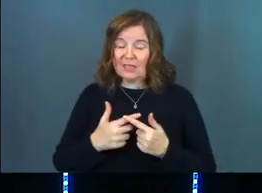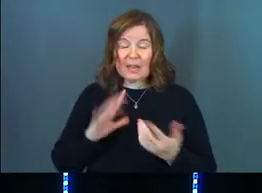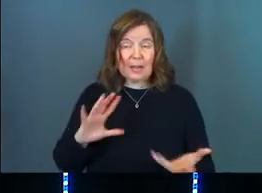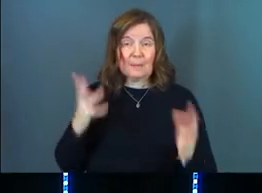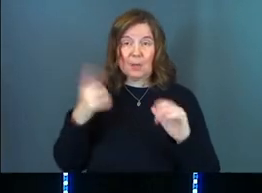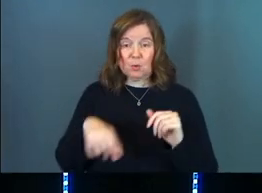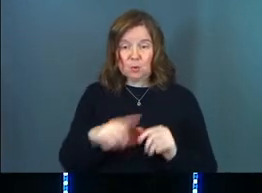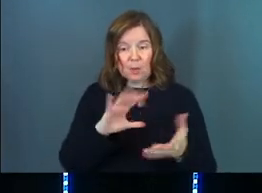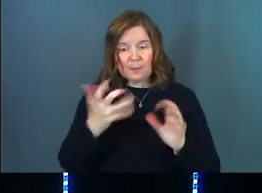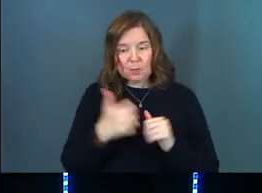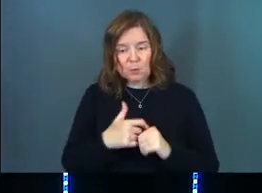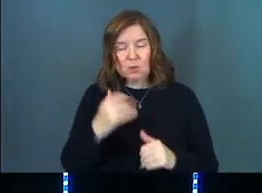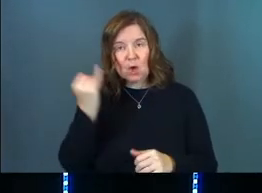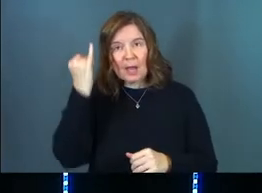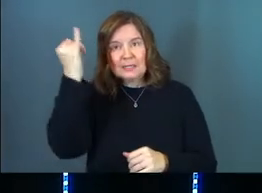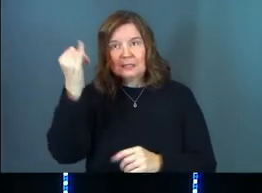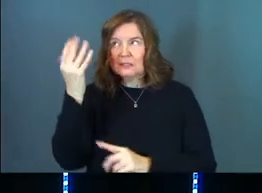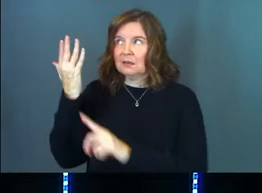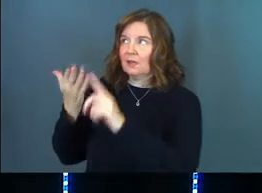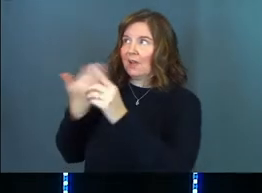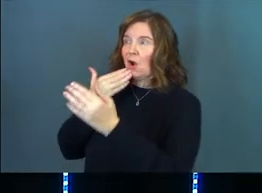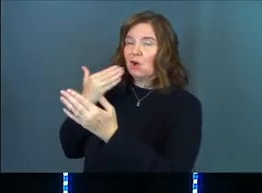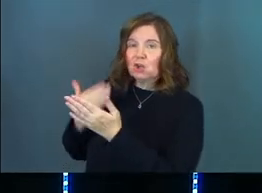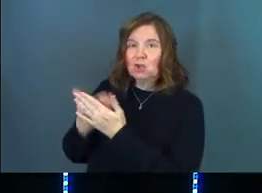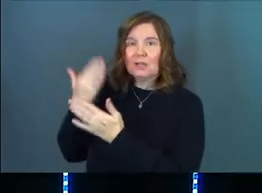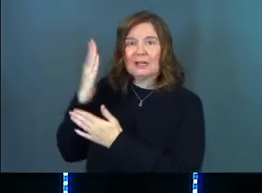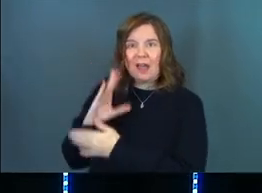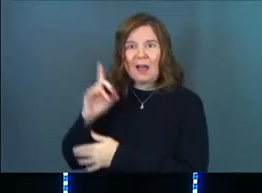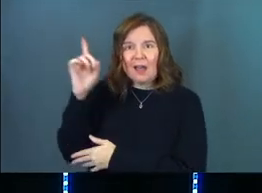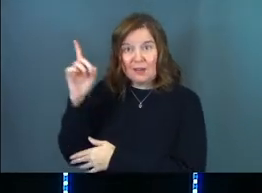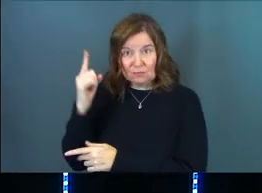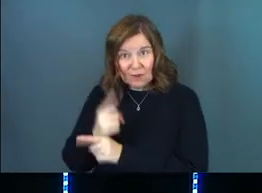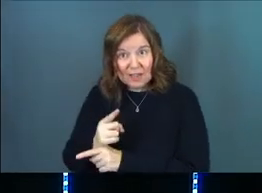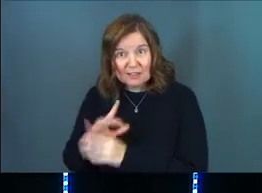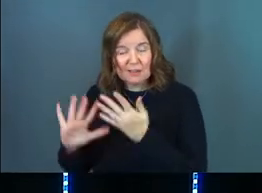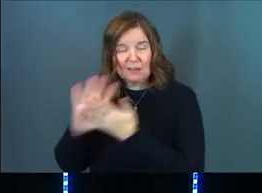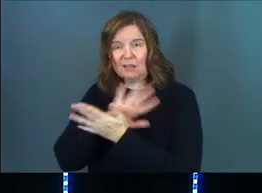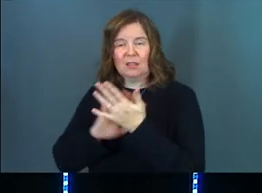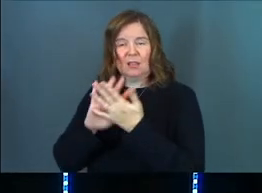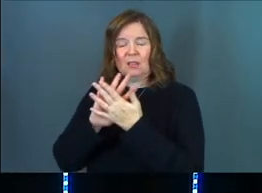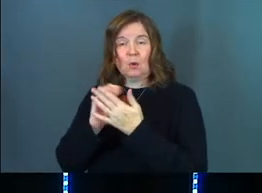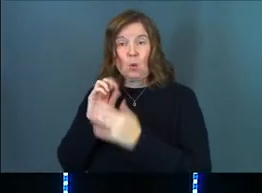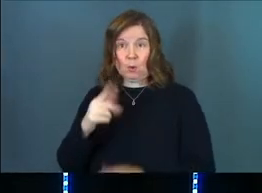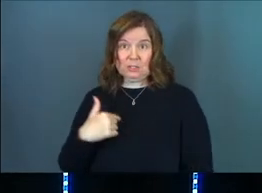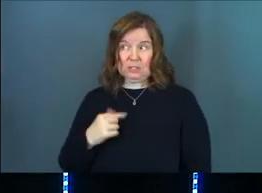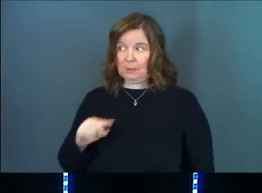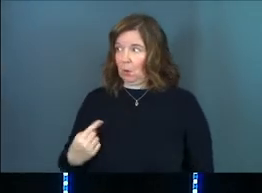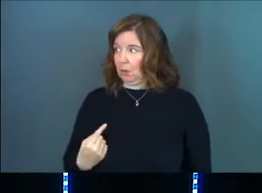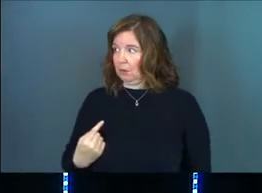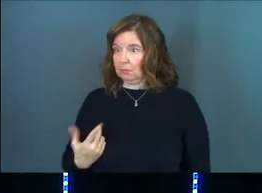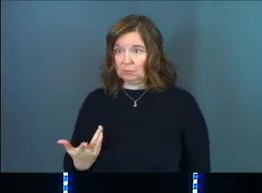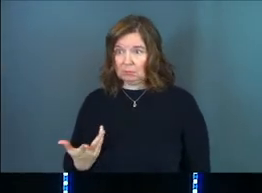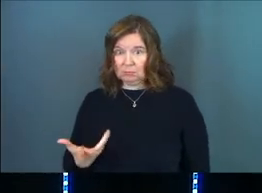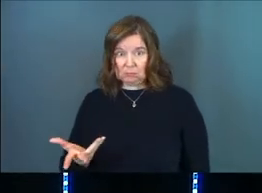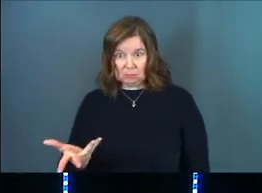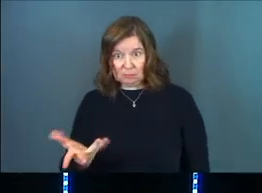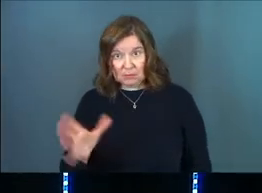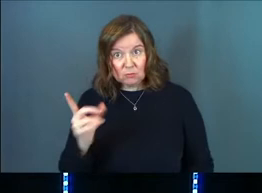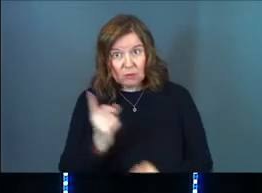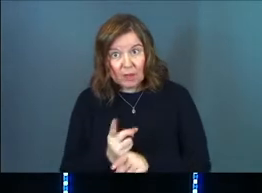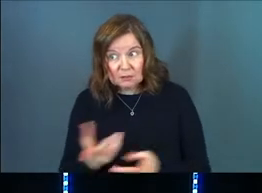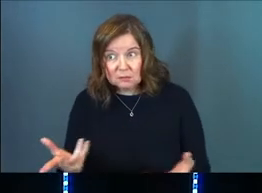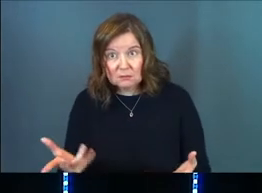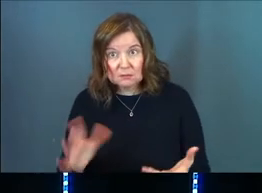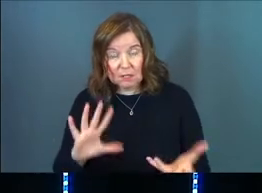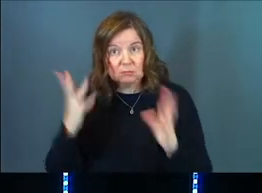it messes with you. It messes with your idea of how good God is, right? Or is it just me? It